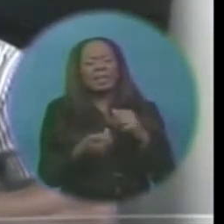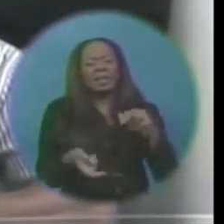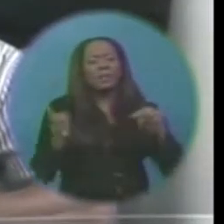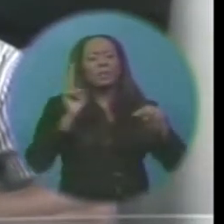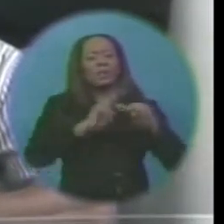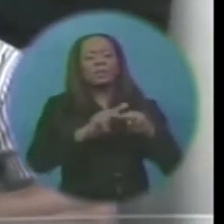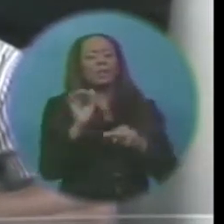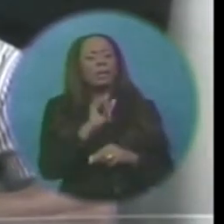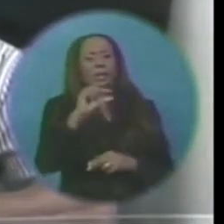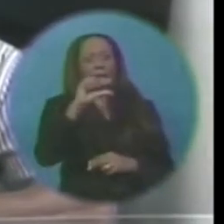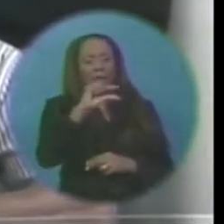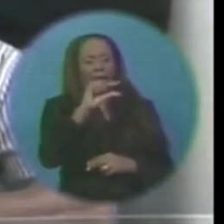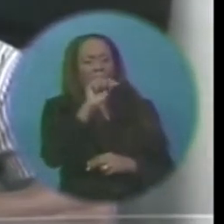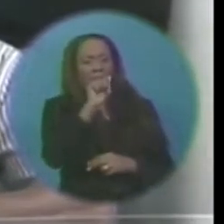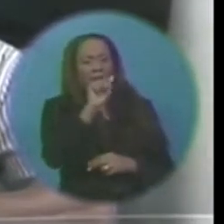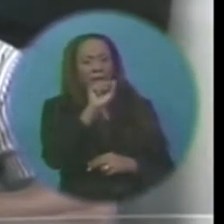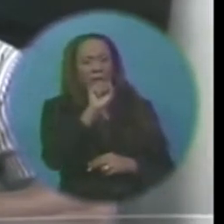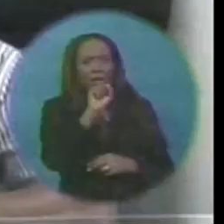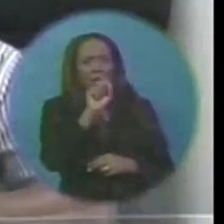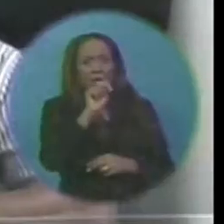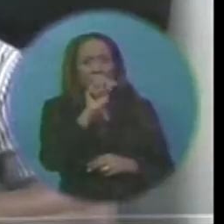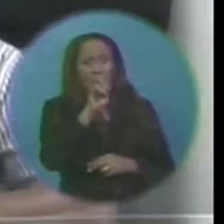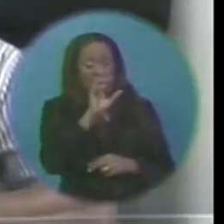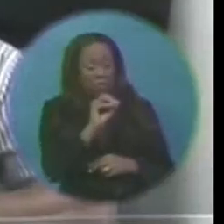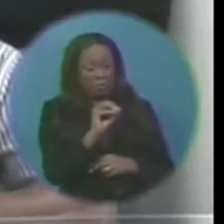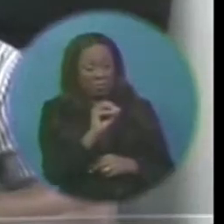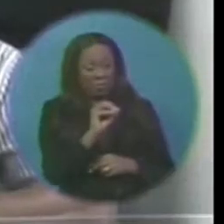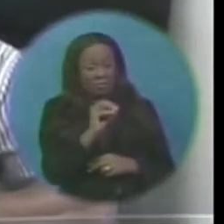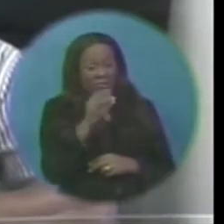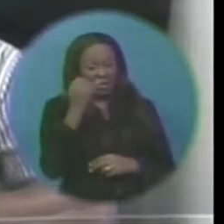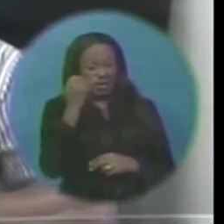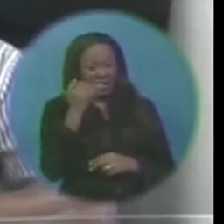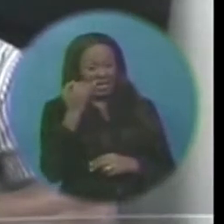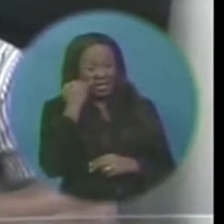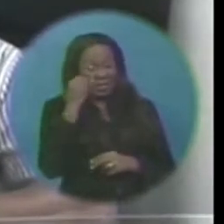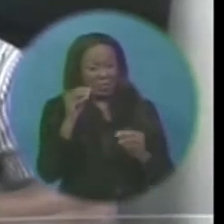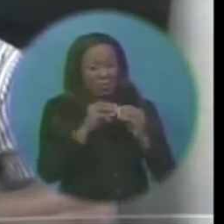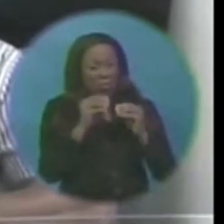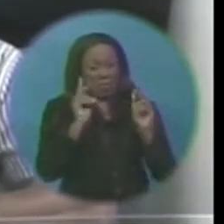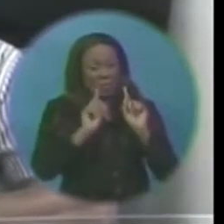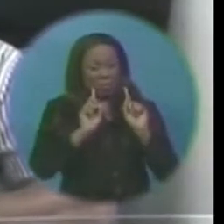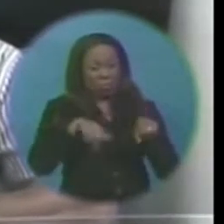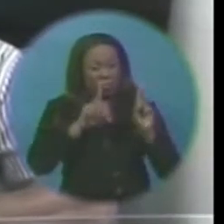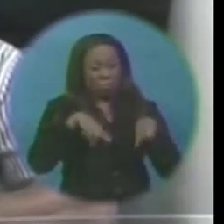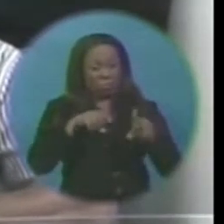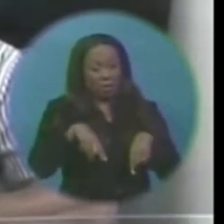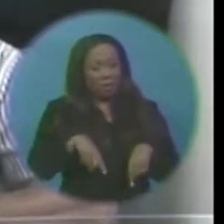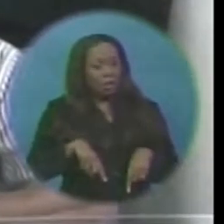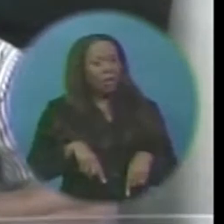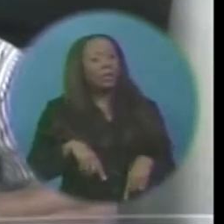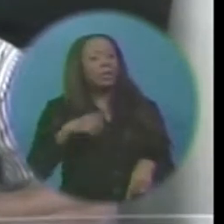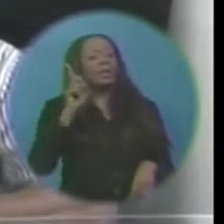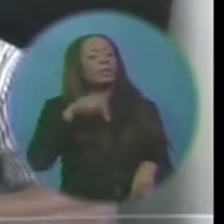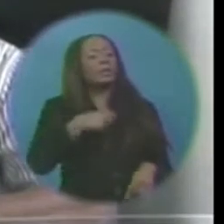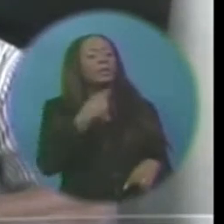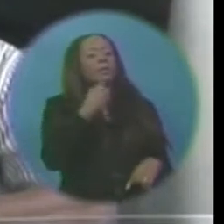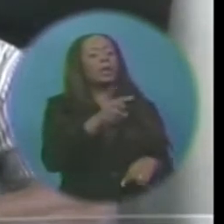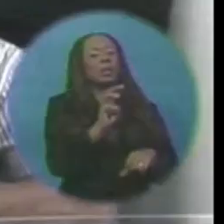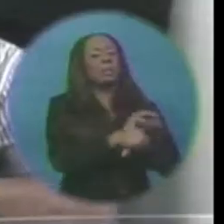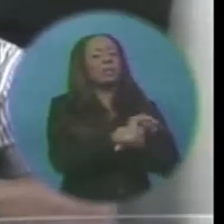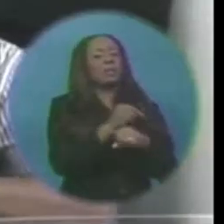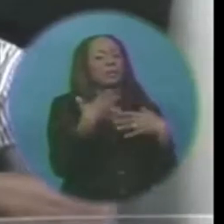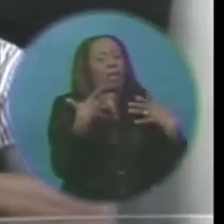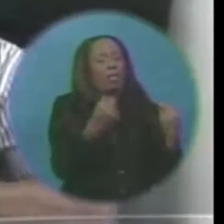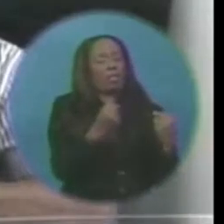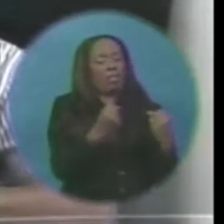our polyclinics on notice that all cases of gastroenteritis need to be reported to the Ministry of Health. In addition to that,